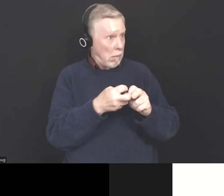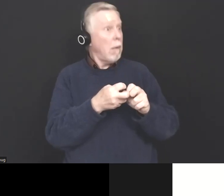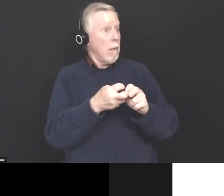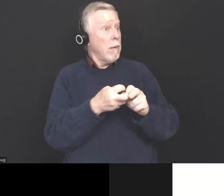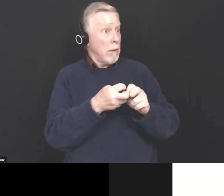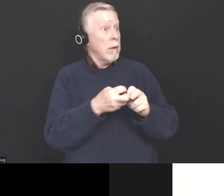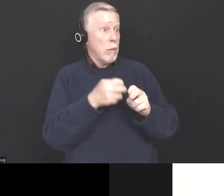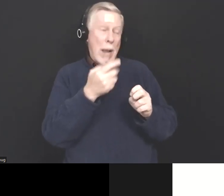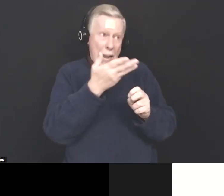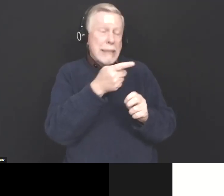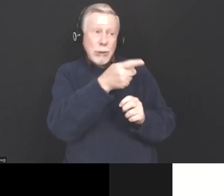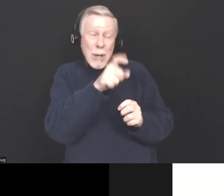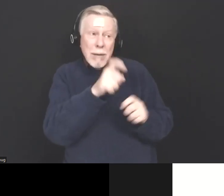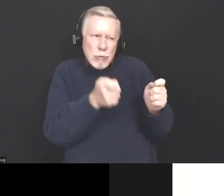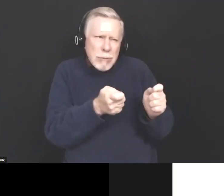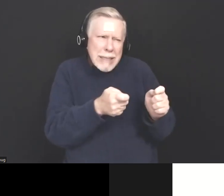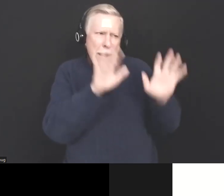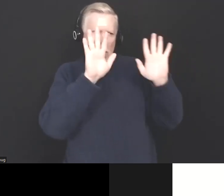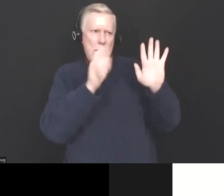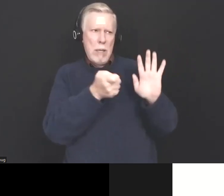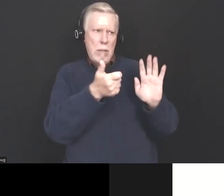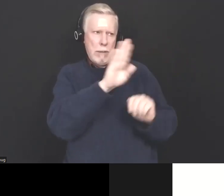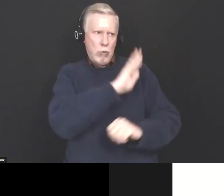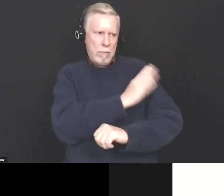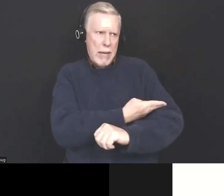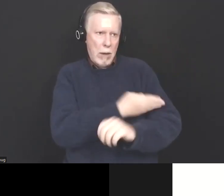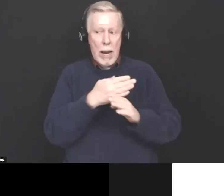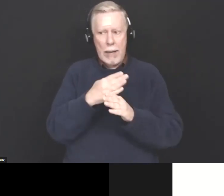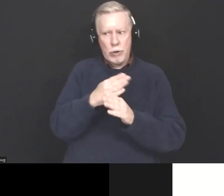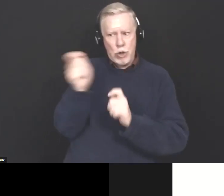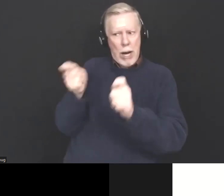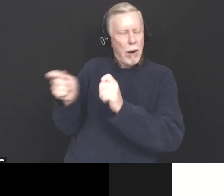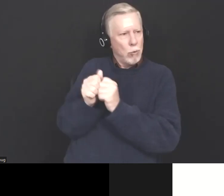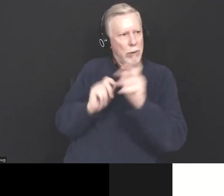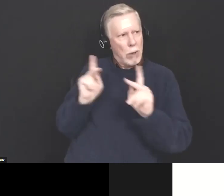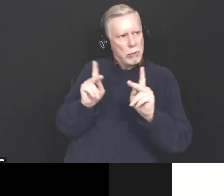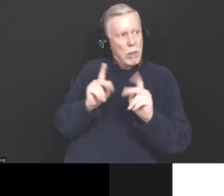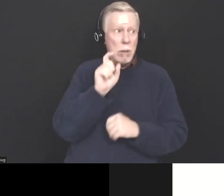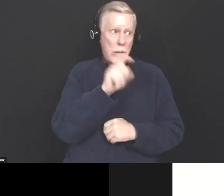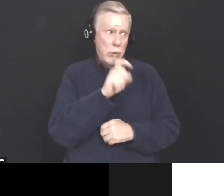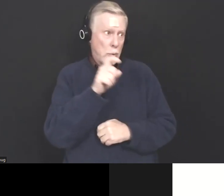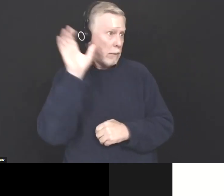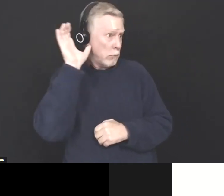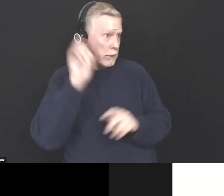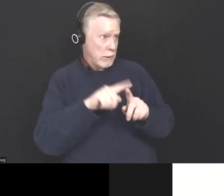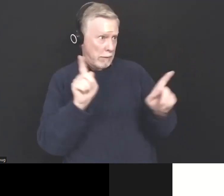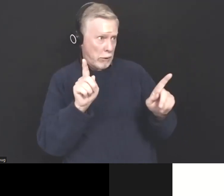give up a little of that power and share it with folks. You got to listen differently. So it's care and management